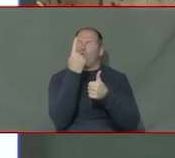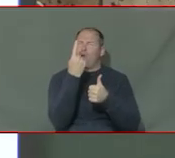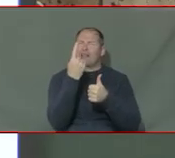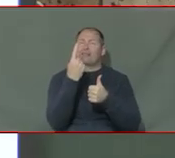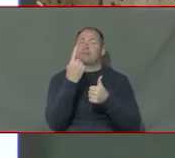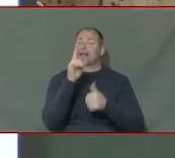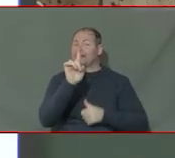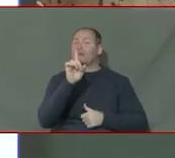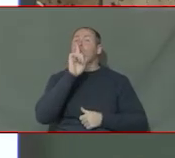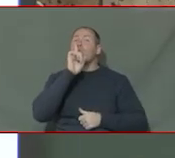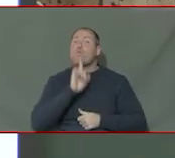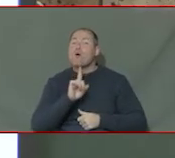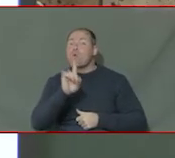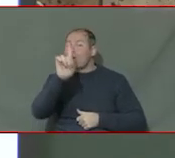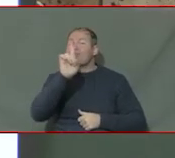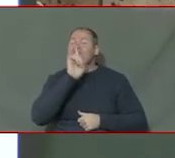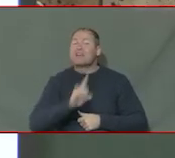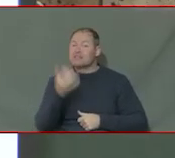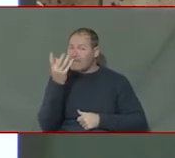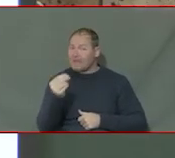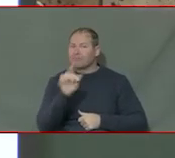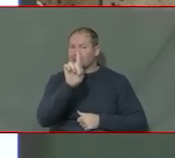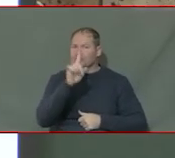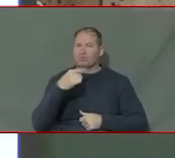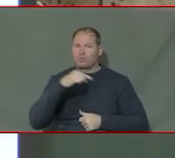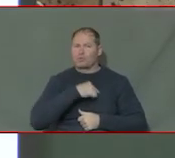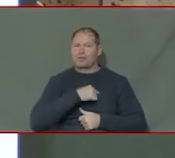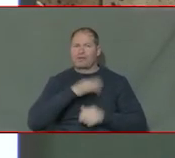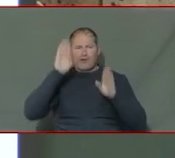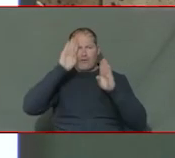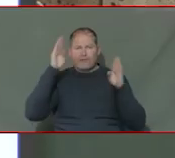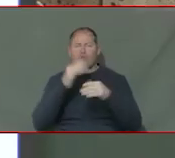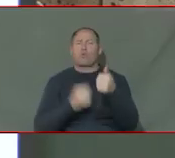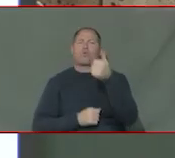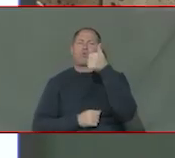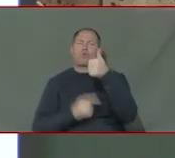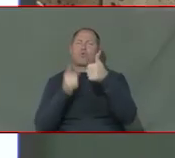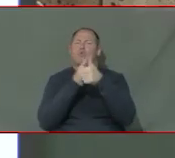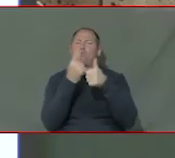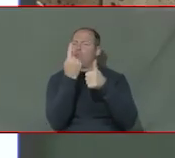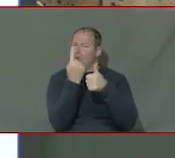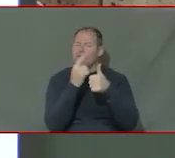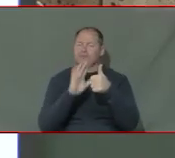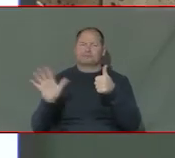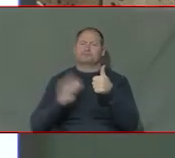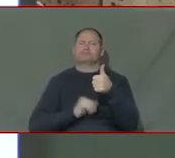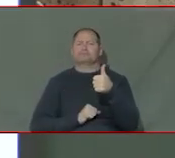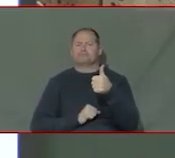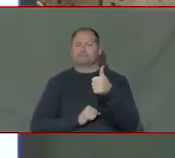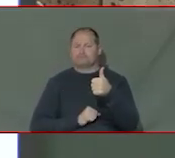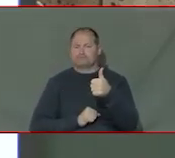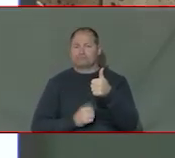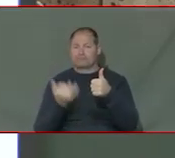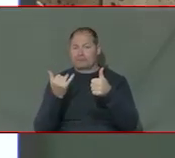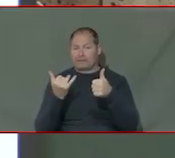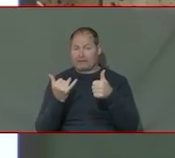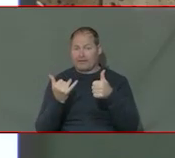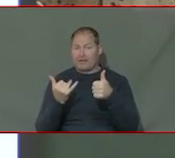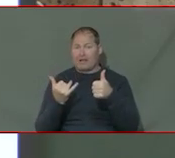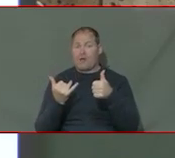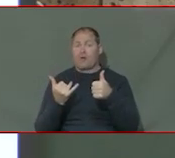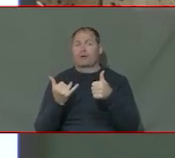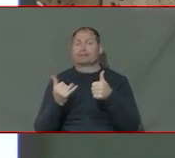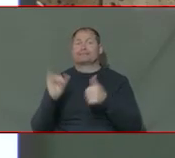liver. This insulin that comes here, it comes as a messenger here into the liver. The insulin comes with the blood as